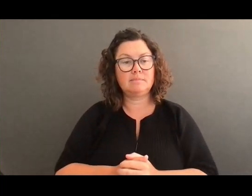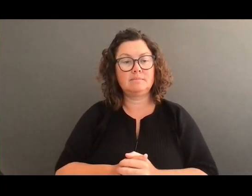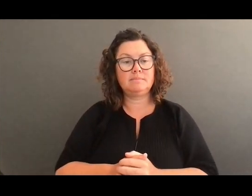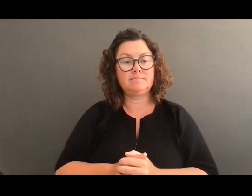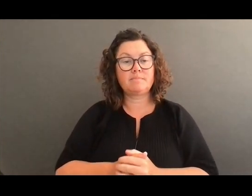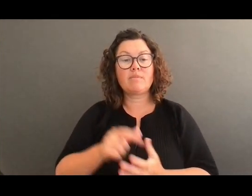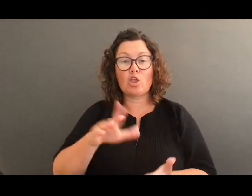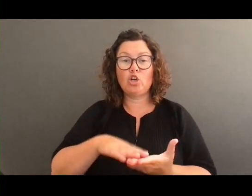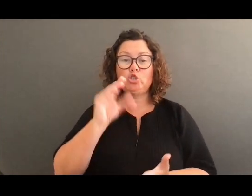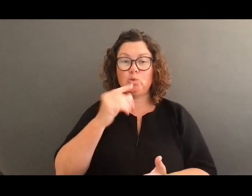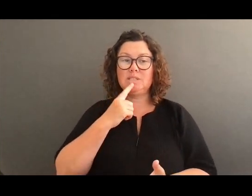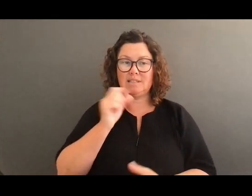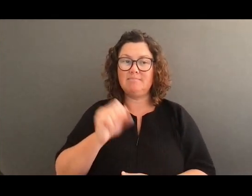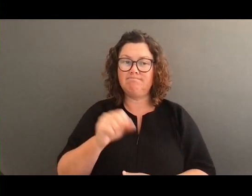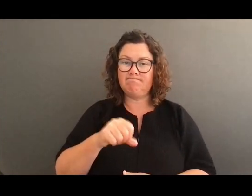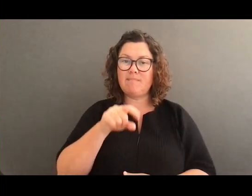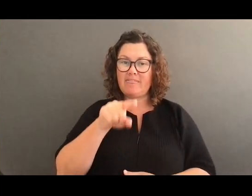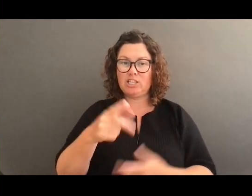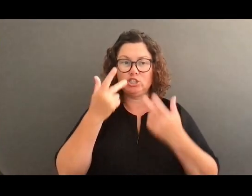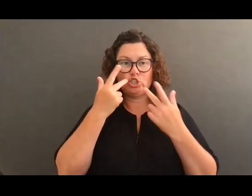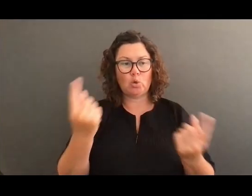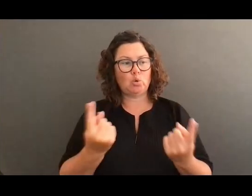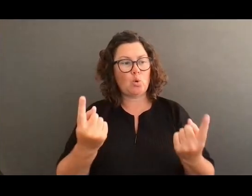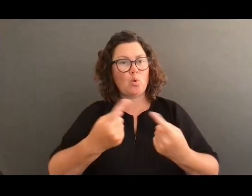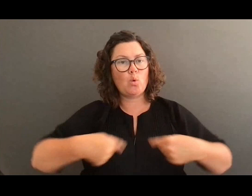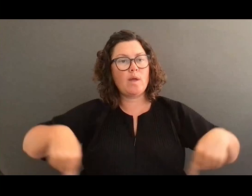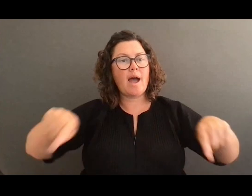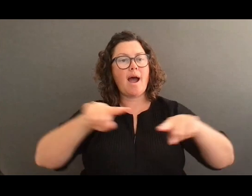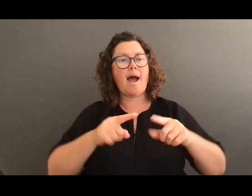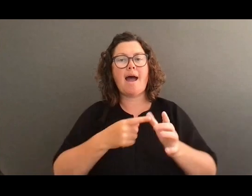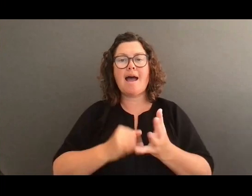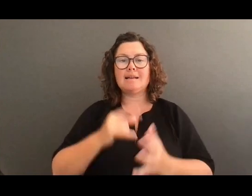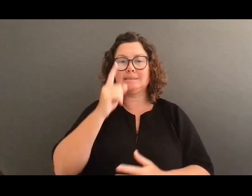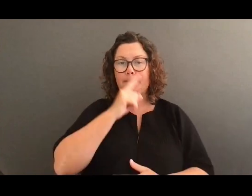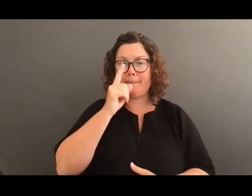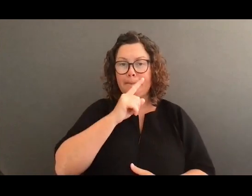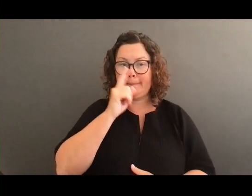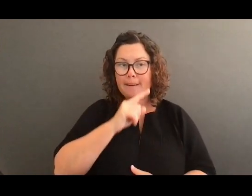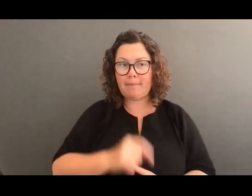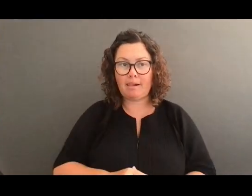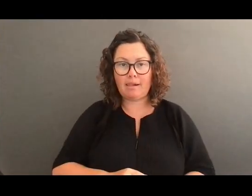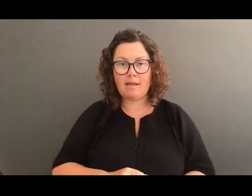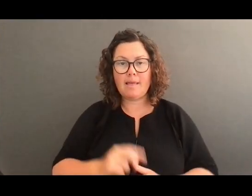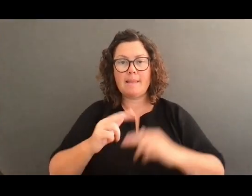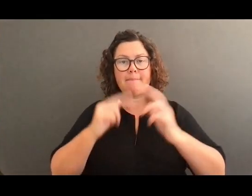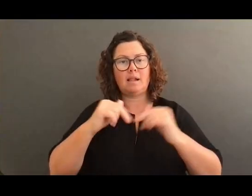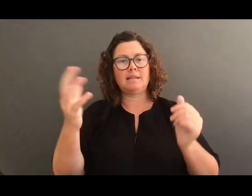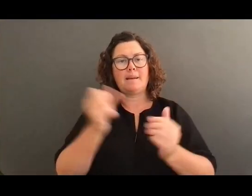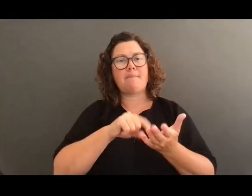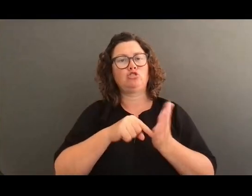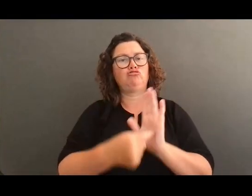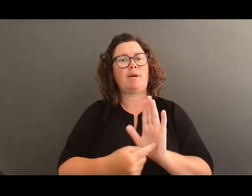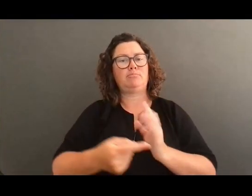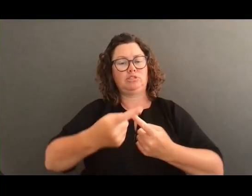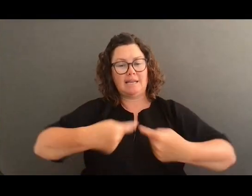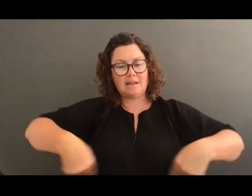we are as people. The building has to represent us as opposed to us representing the building. When discussing the strategic